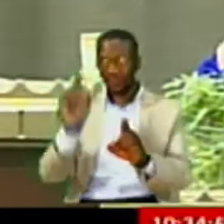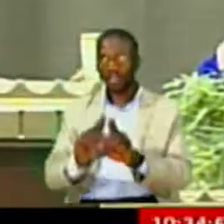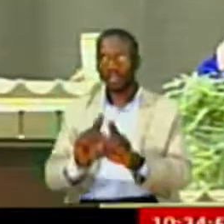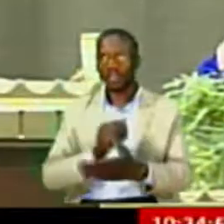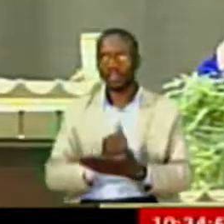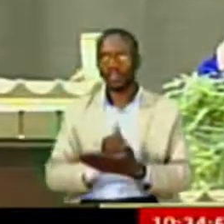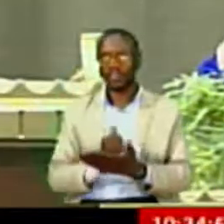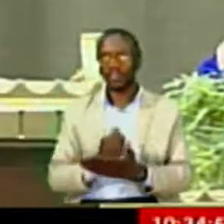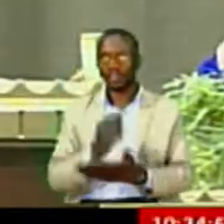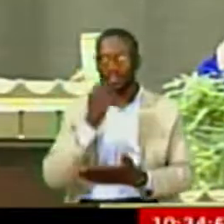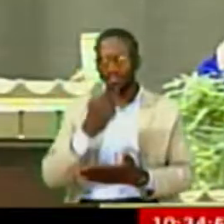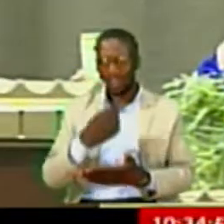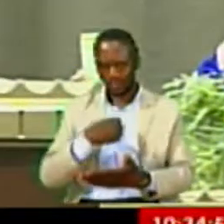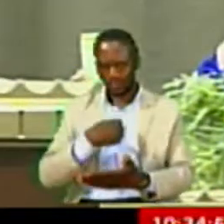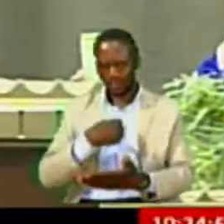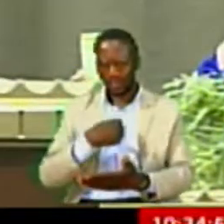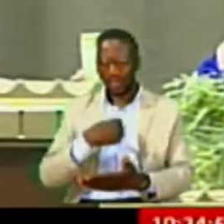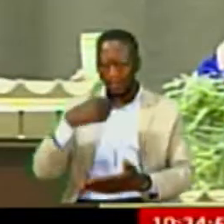Que